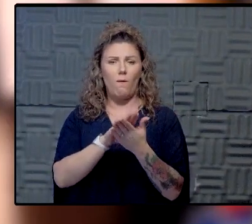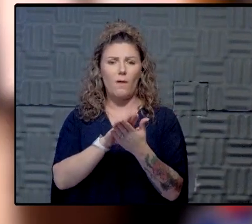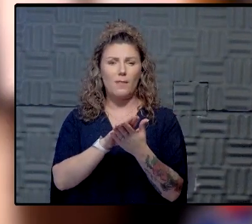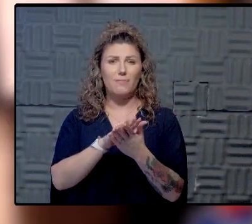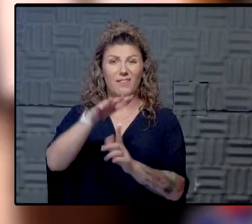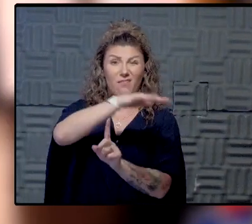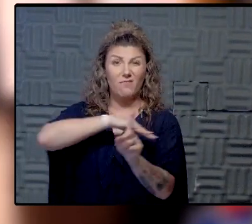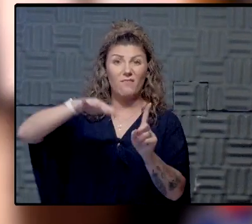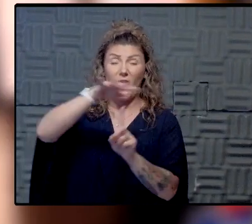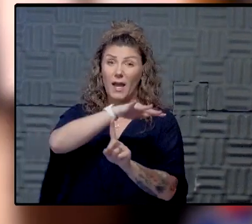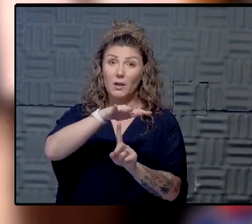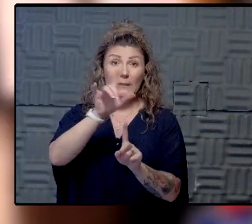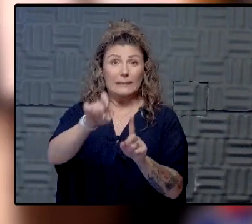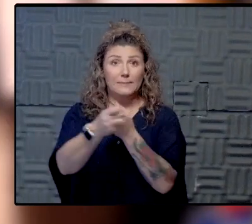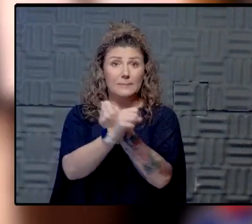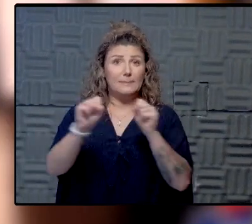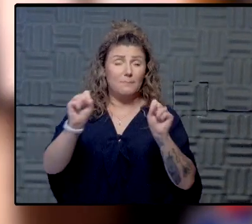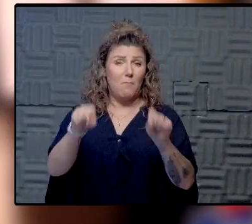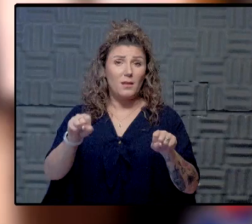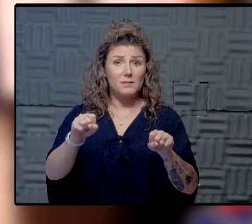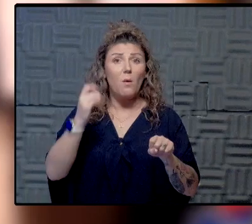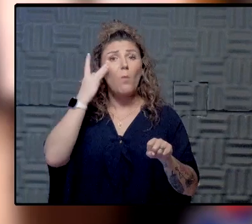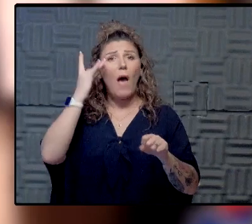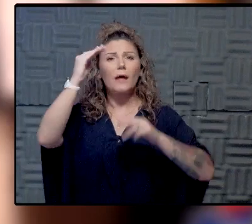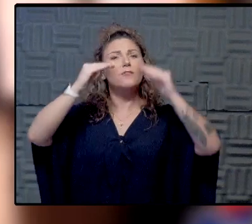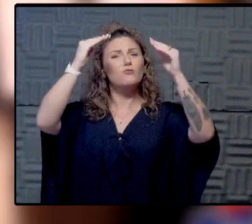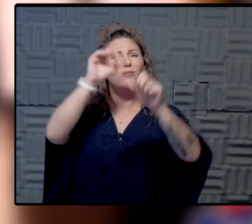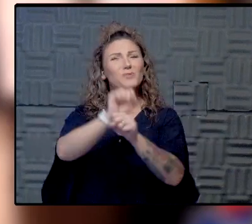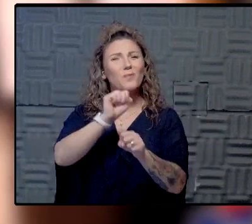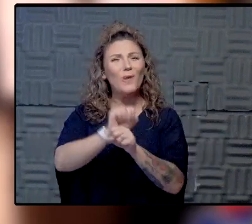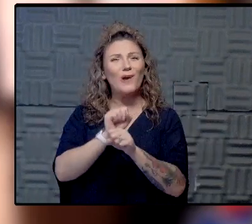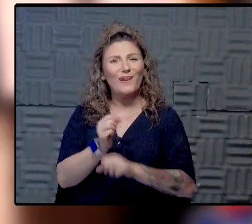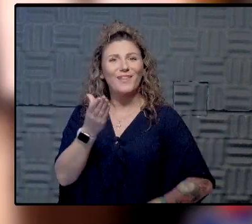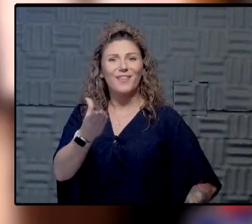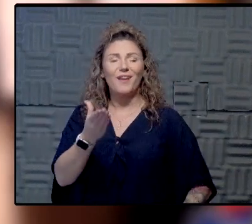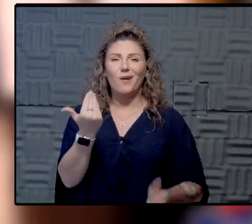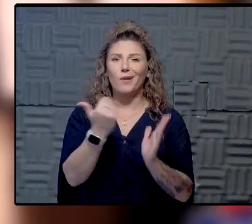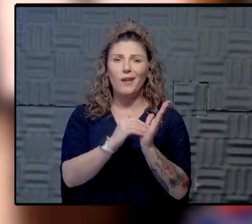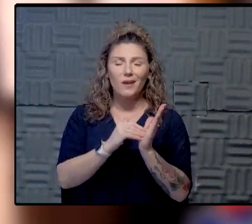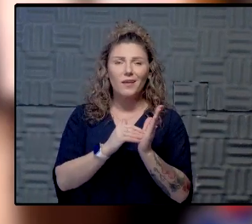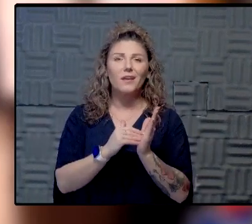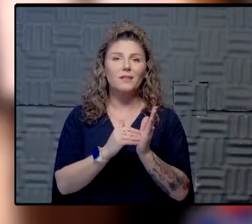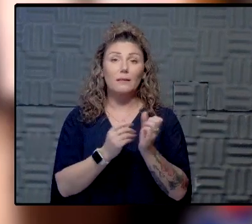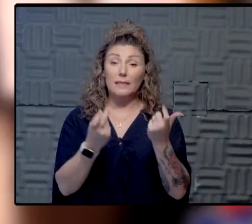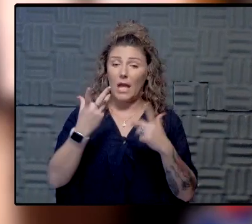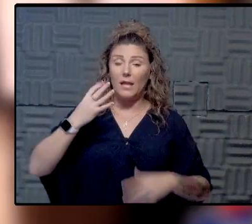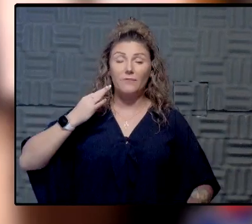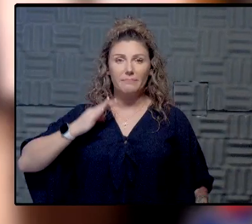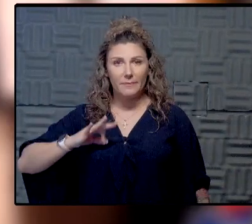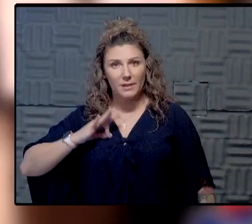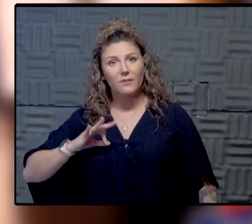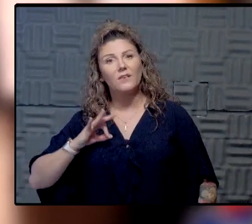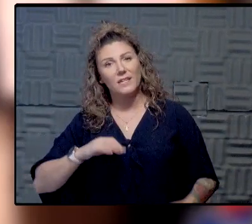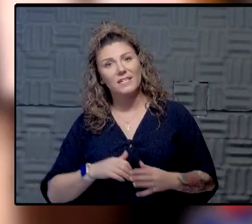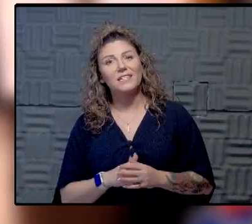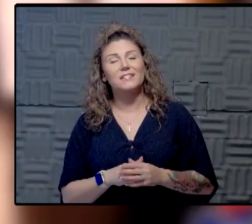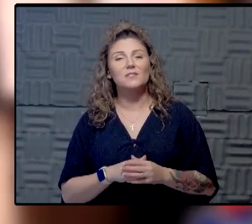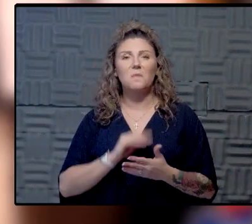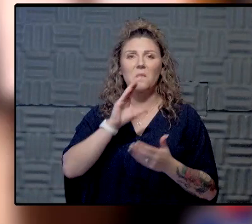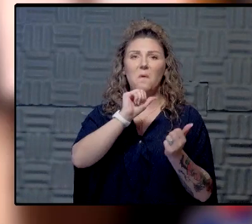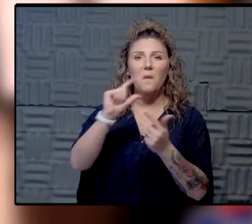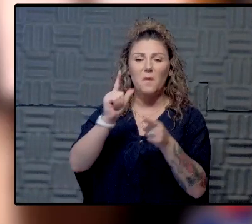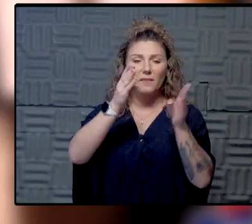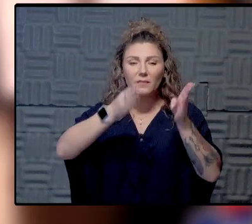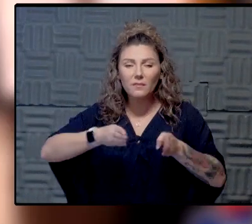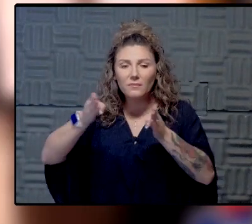that environment as safe as possible for all the adults who are working there. So, again, there are going to be lots of benefits to those individuals